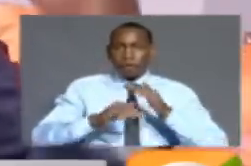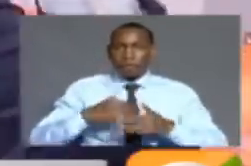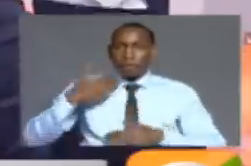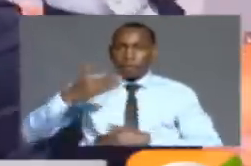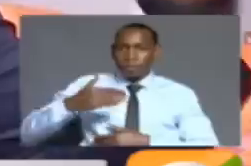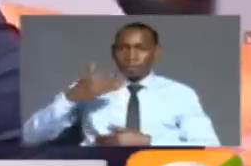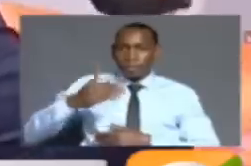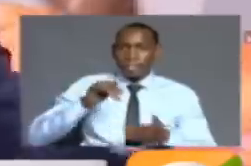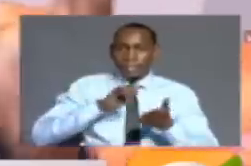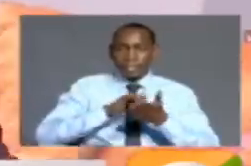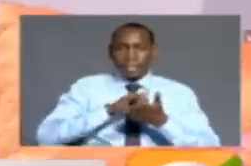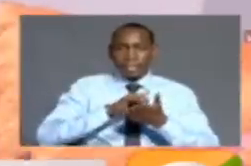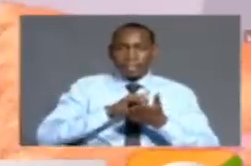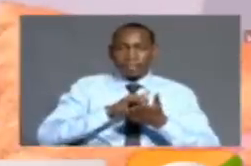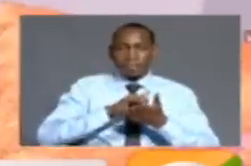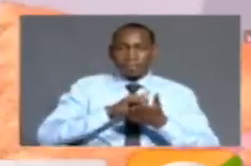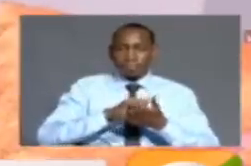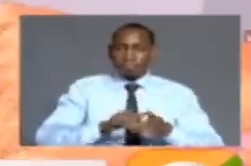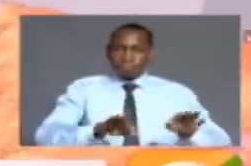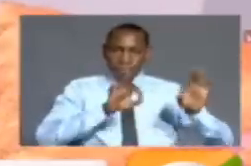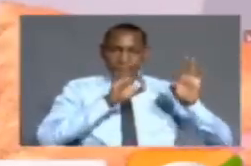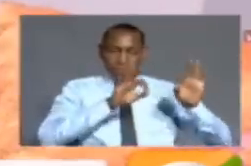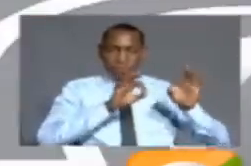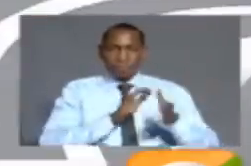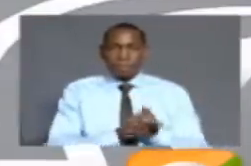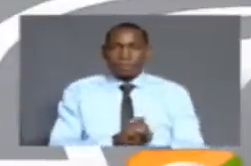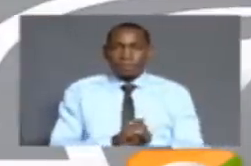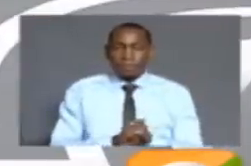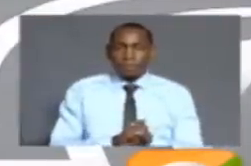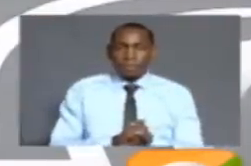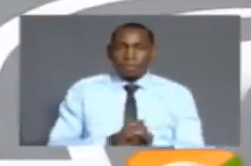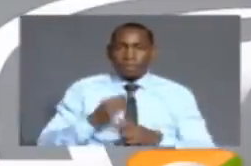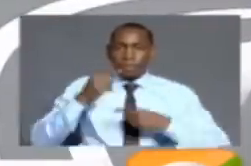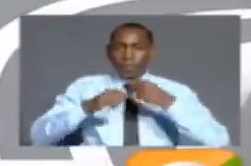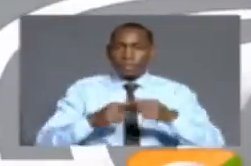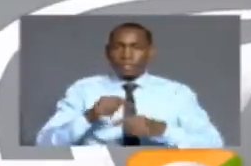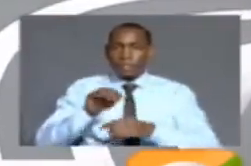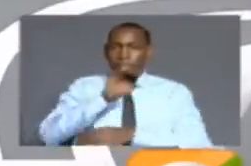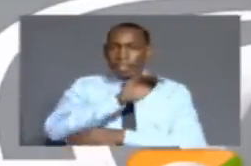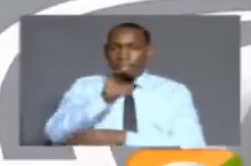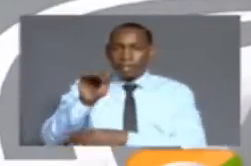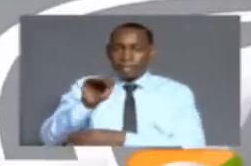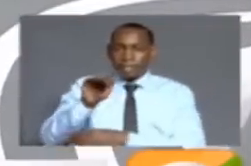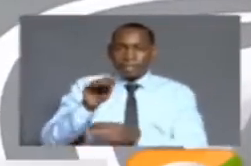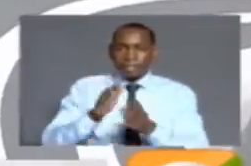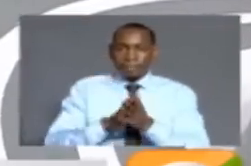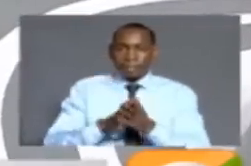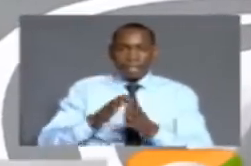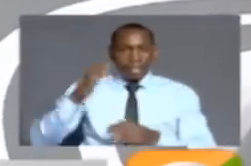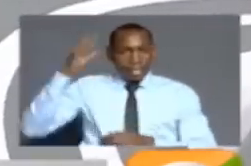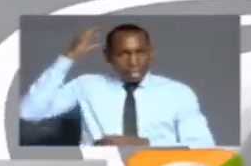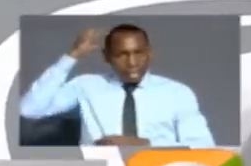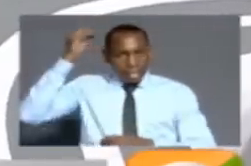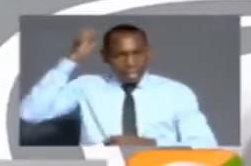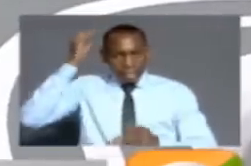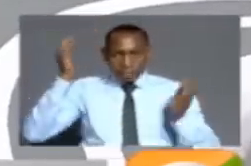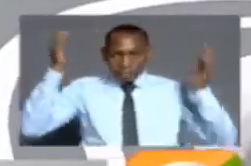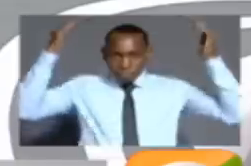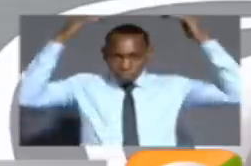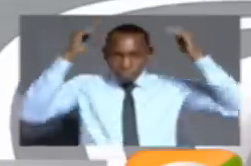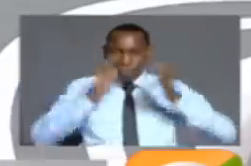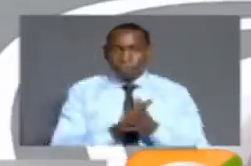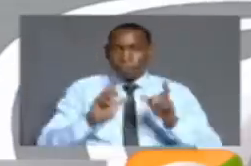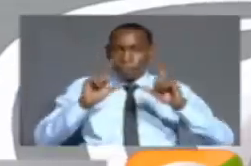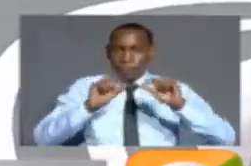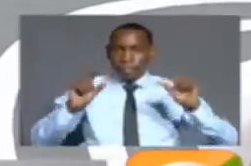there to make sure that he makes me look good. In fact, I you noticed know? Online they kept asking, he took away the afro. No, and the like, afro gosh. Is still there. You should see what they're